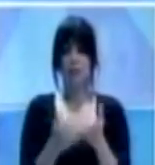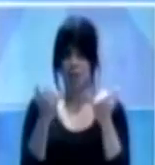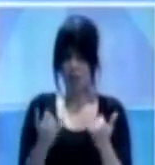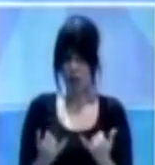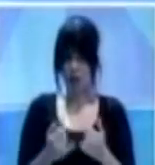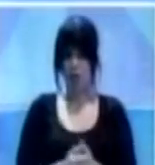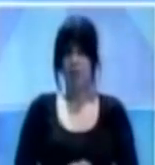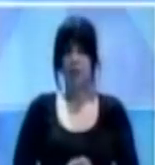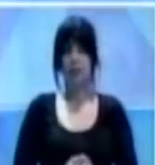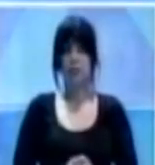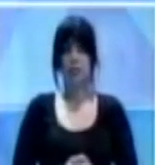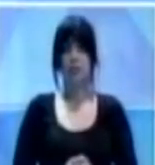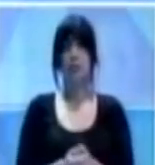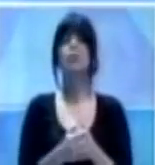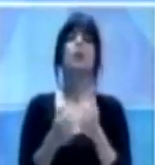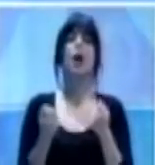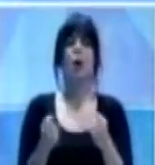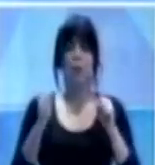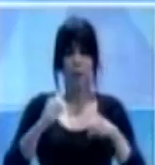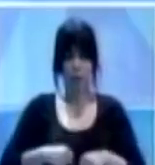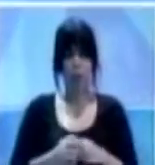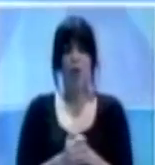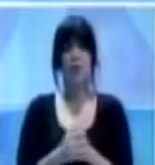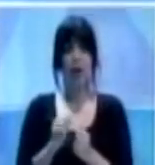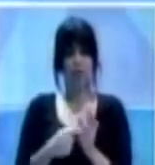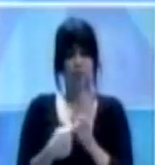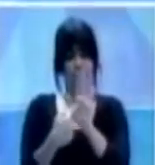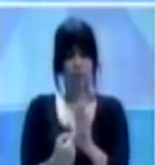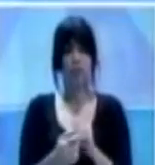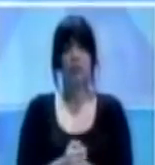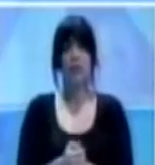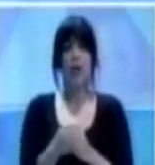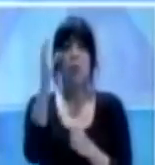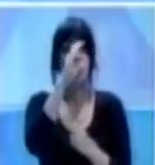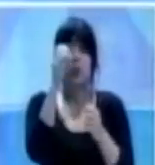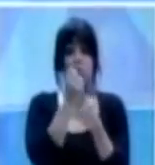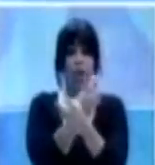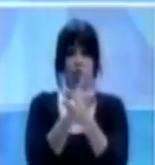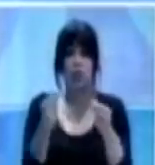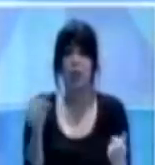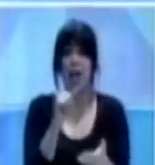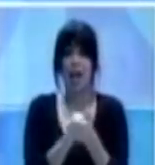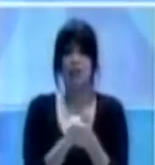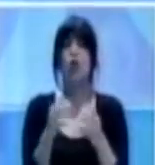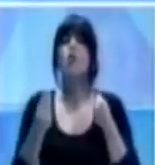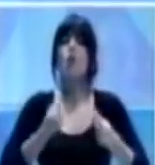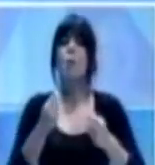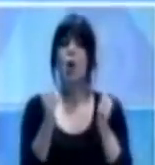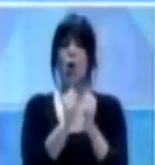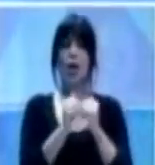No hay otro, no puede ser otro que la redención, la igualdad y la